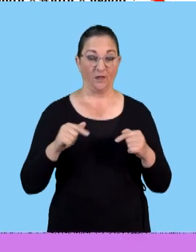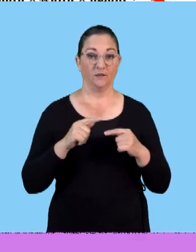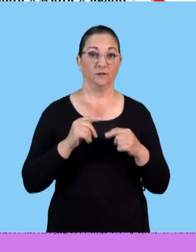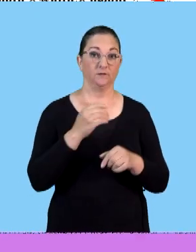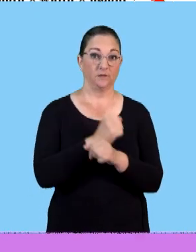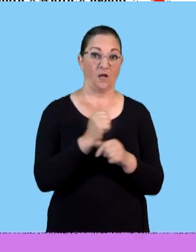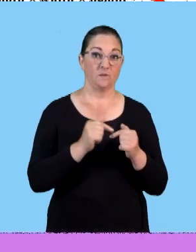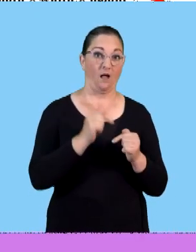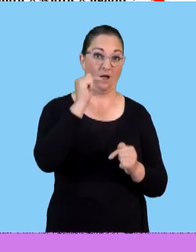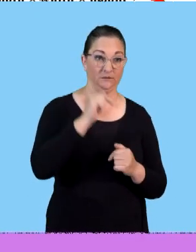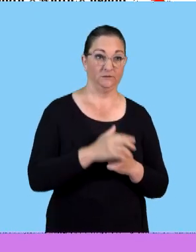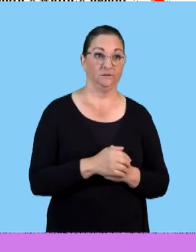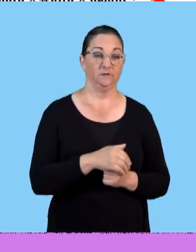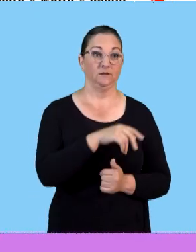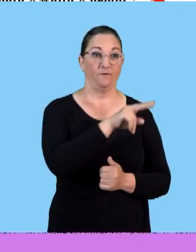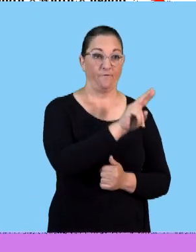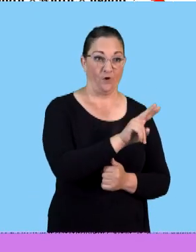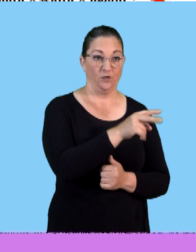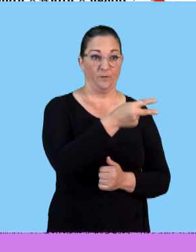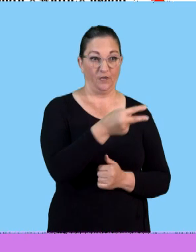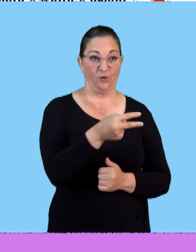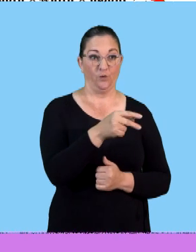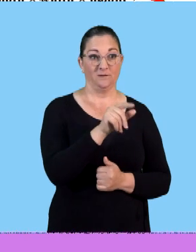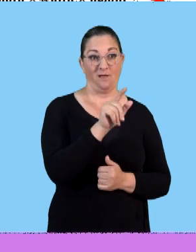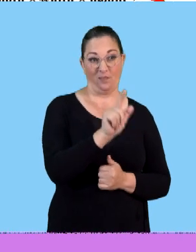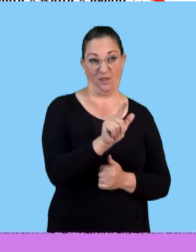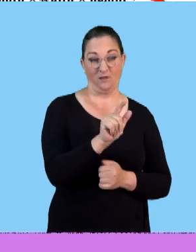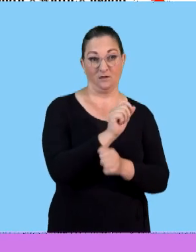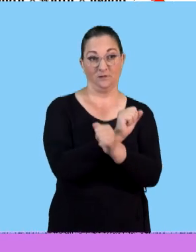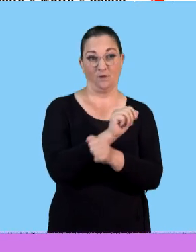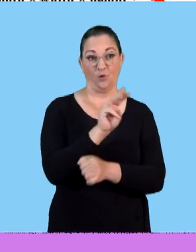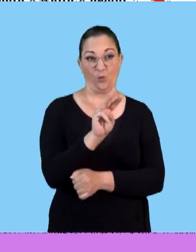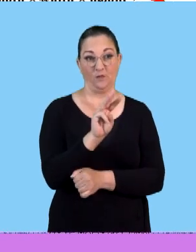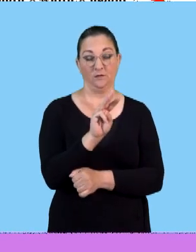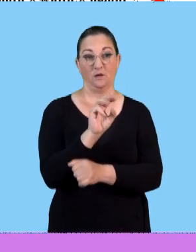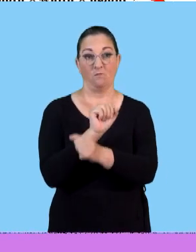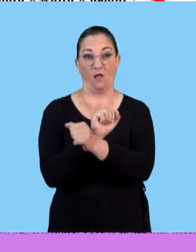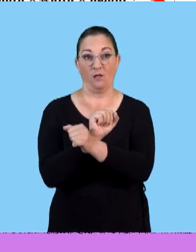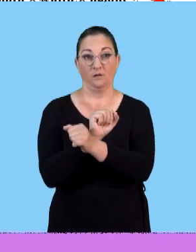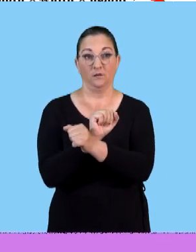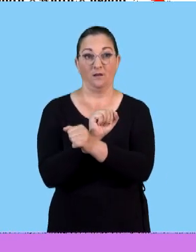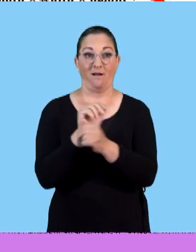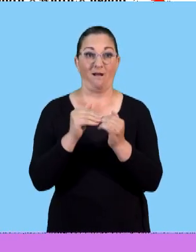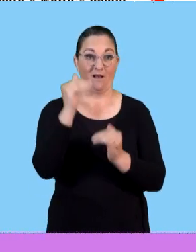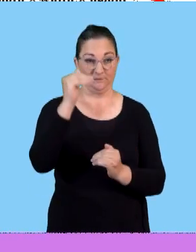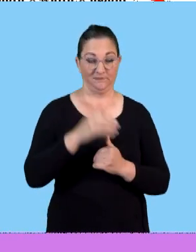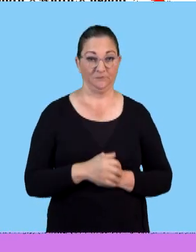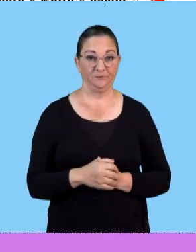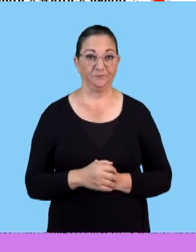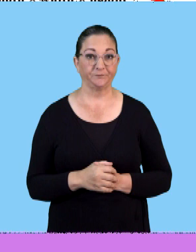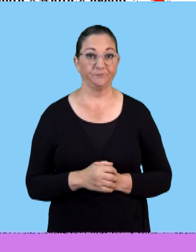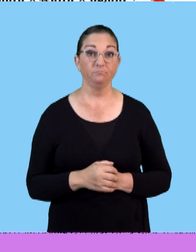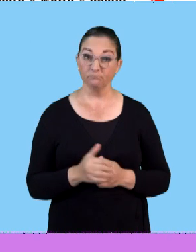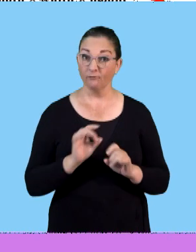as my starting point. So volume equals my length multiplied by my width multiplied by